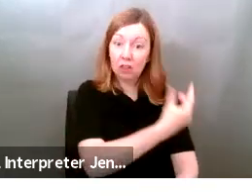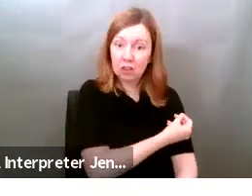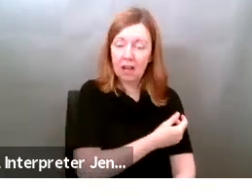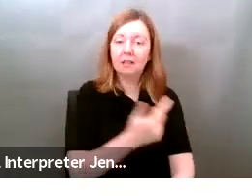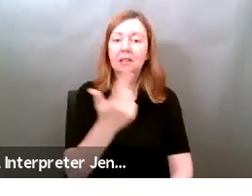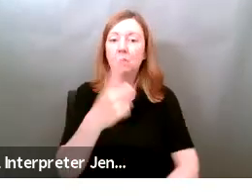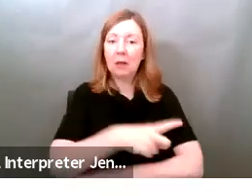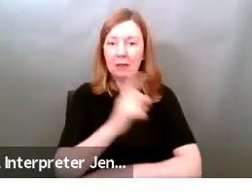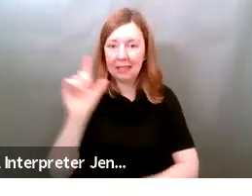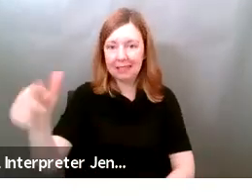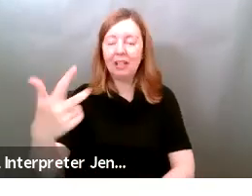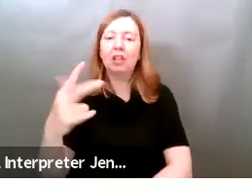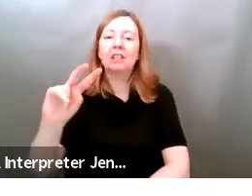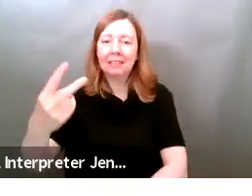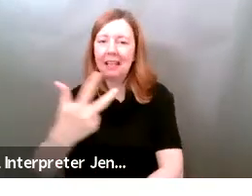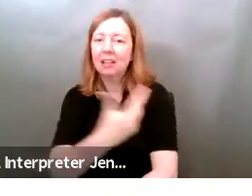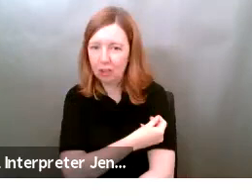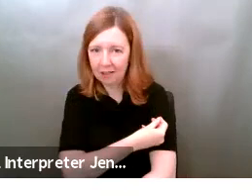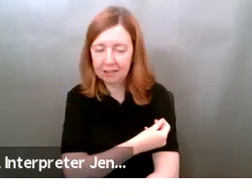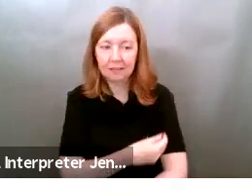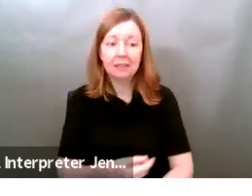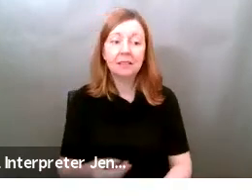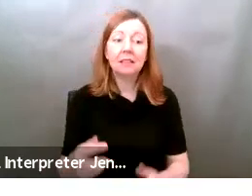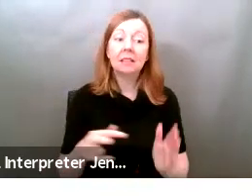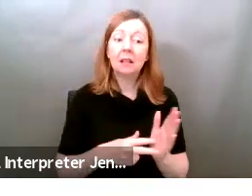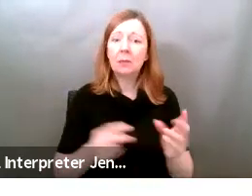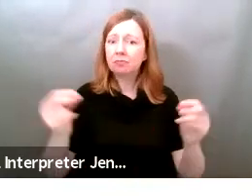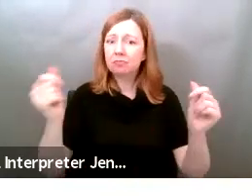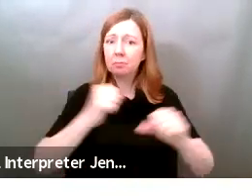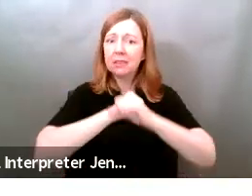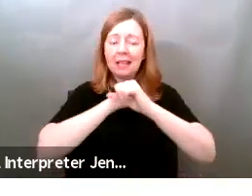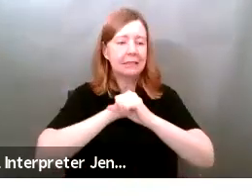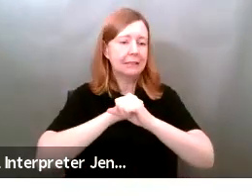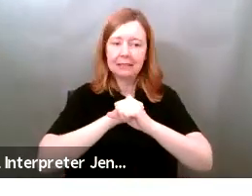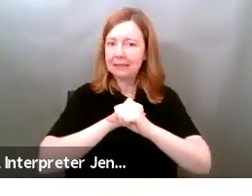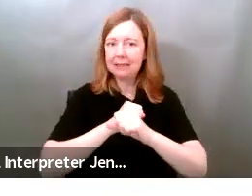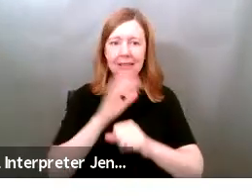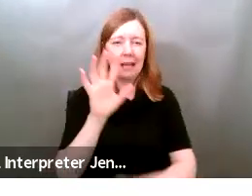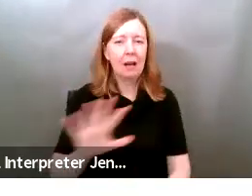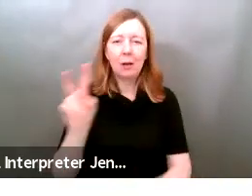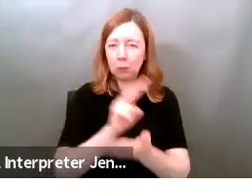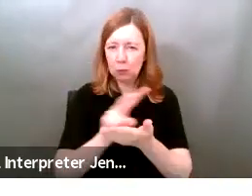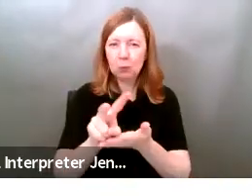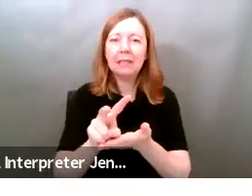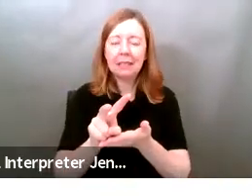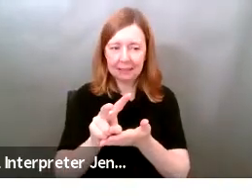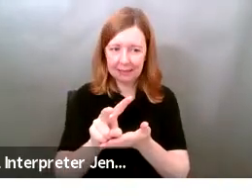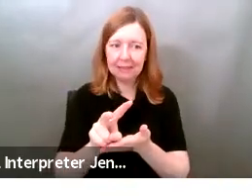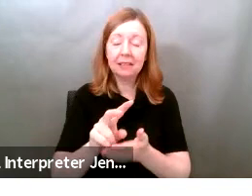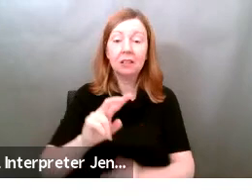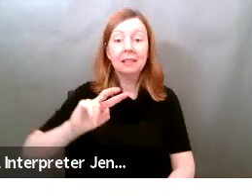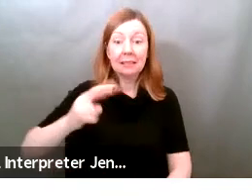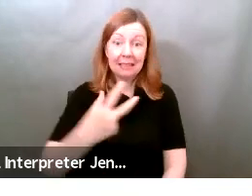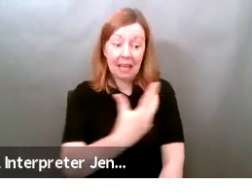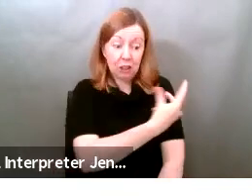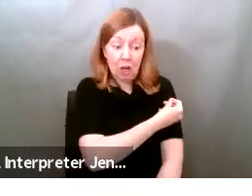days. Once you get the shots, you're not immediately protected. It takes about 2 weeks after the second